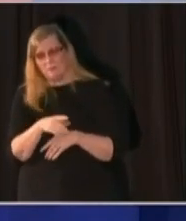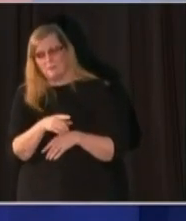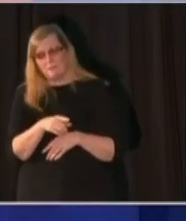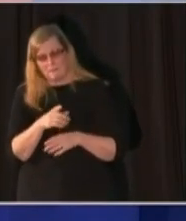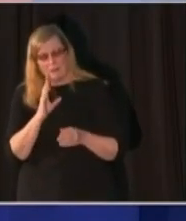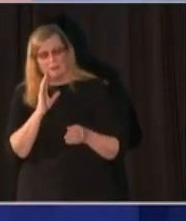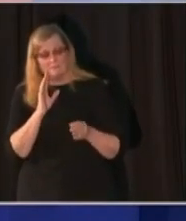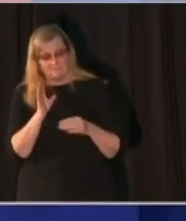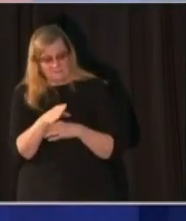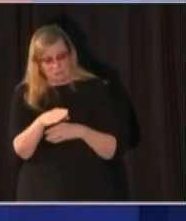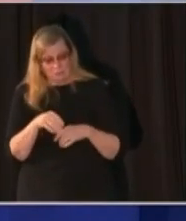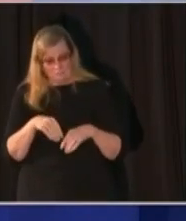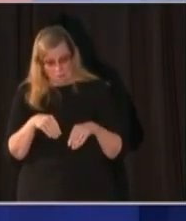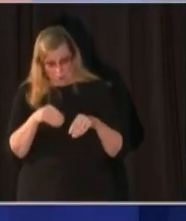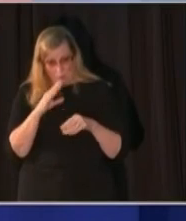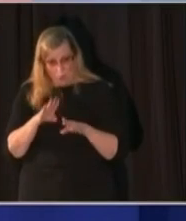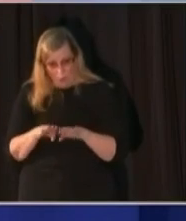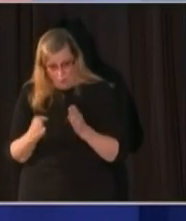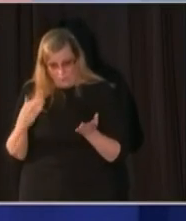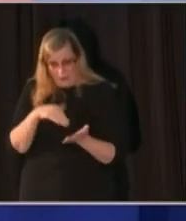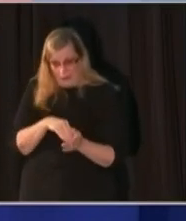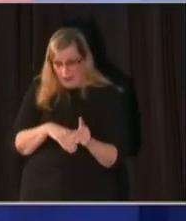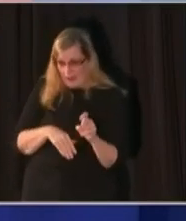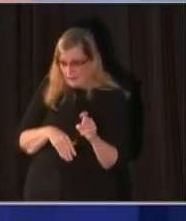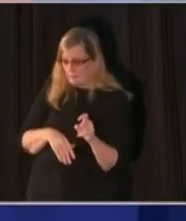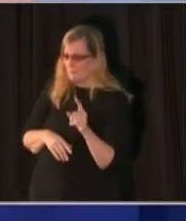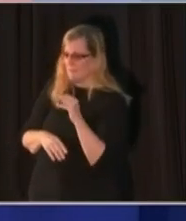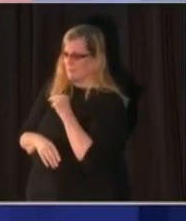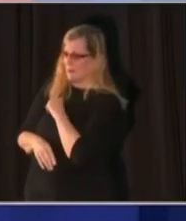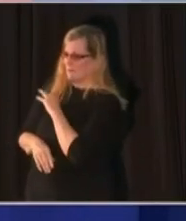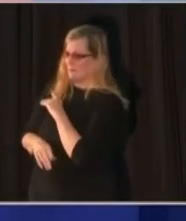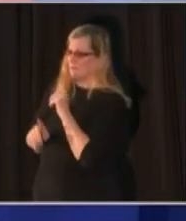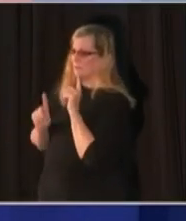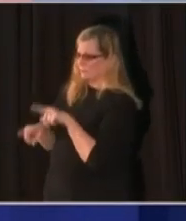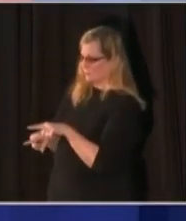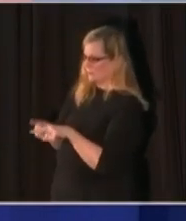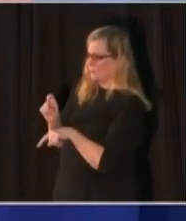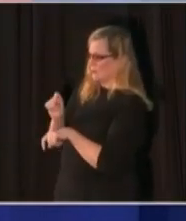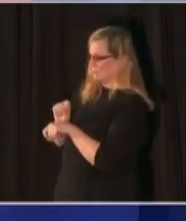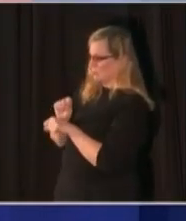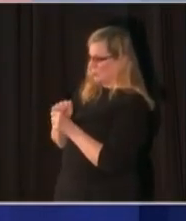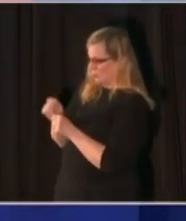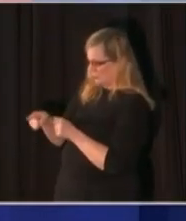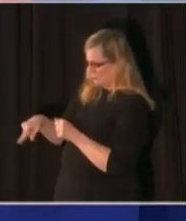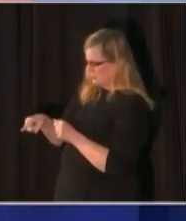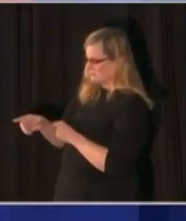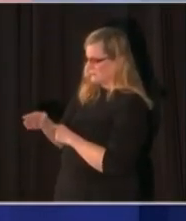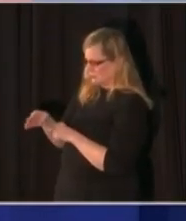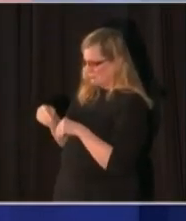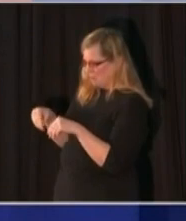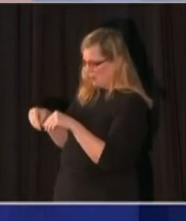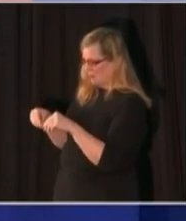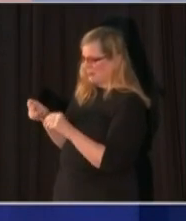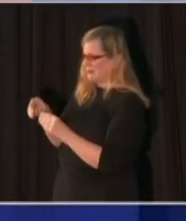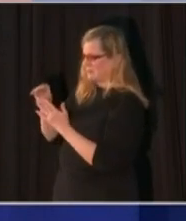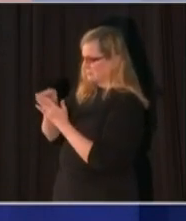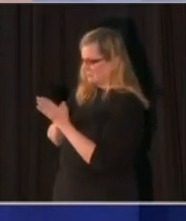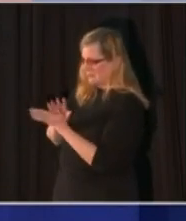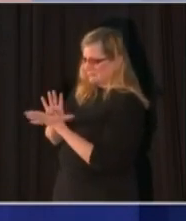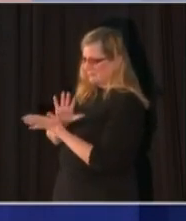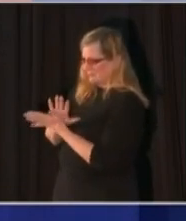We continue to work with the fish market. They too have to submit a plan, as I mentioned, that demonstrates that they